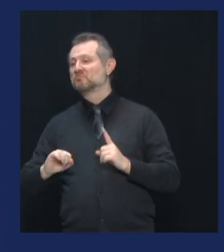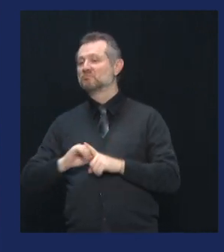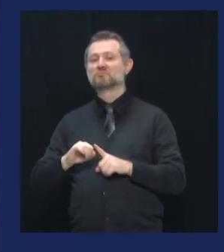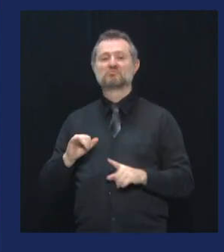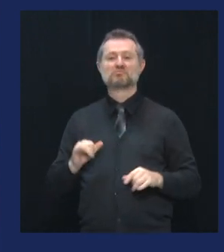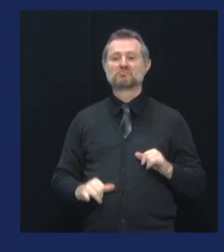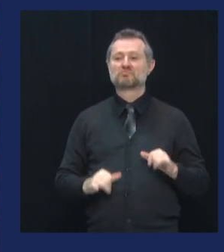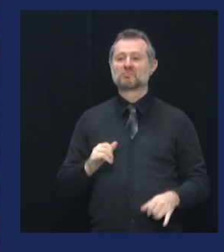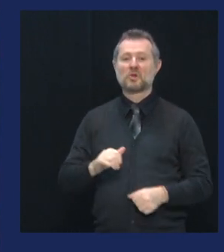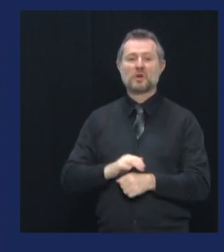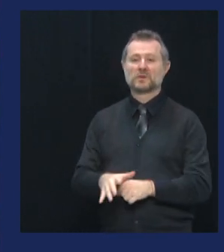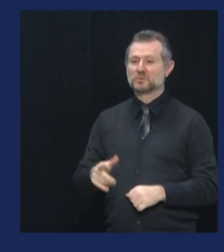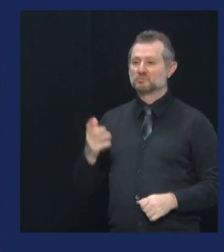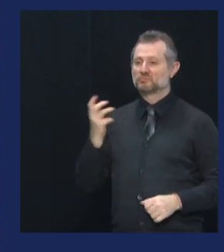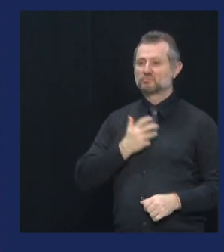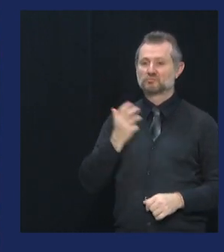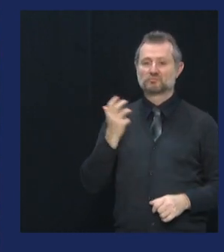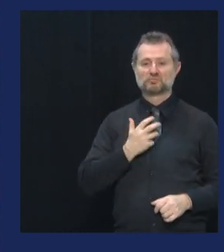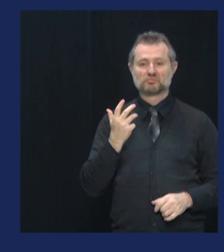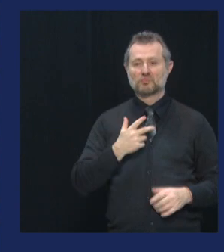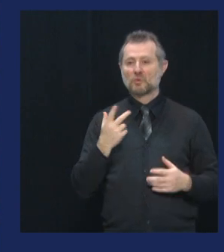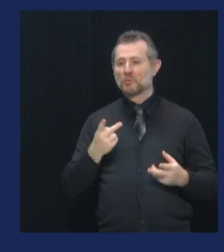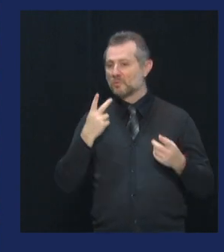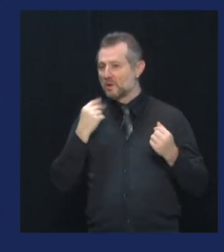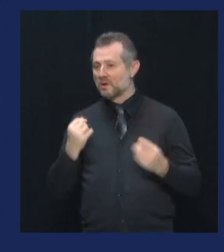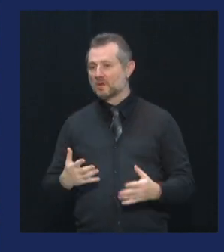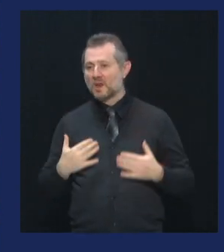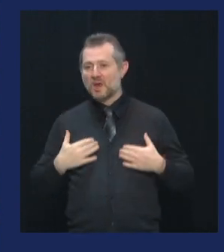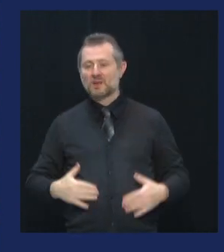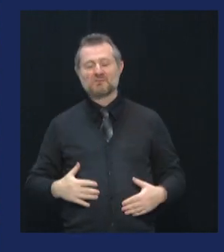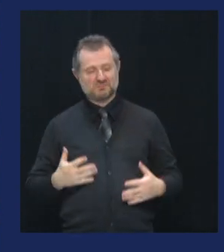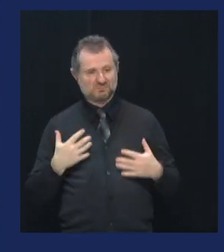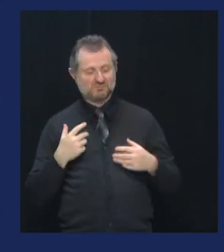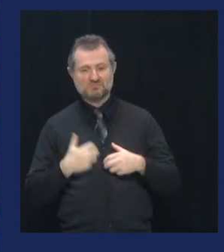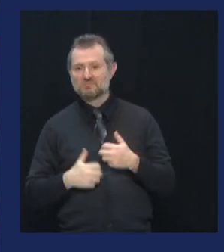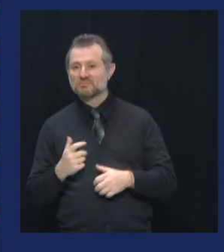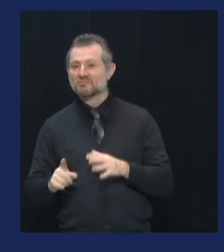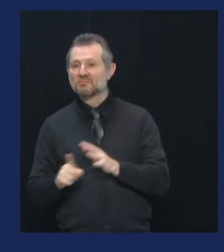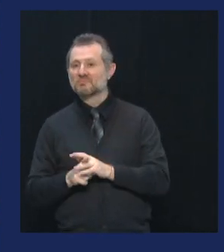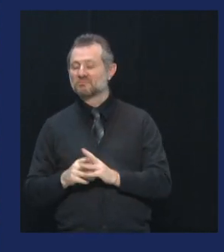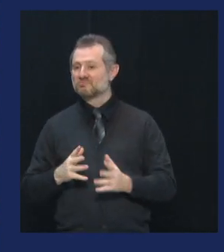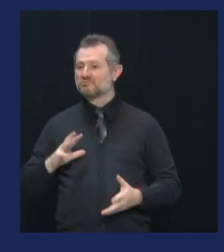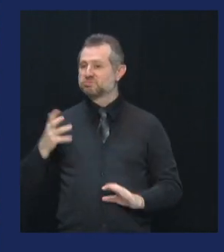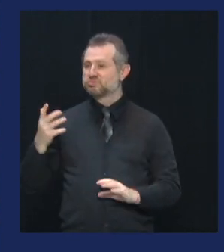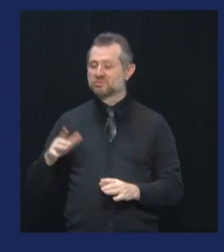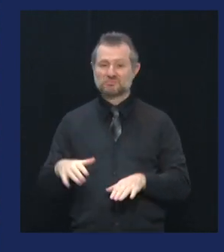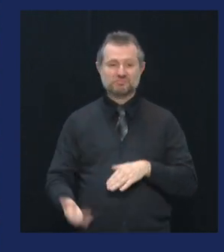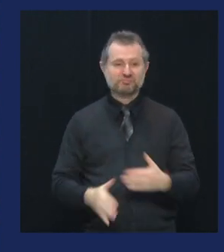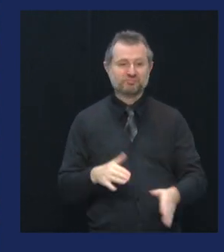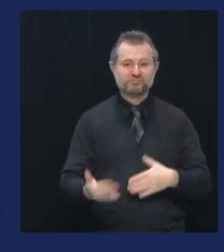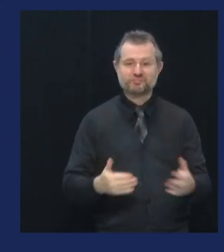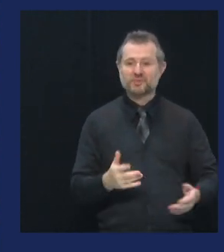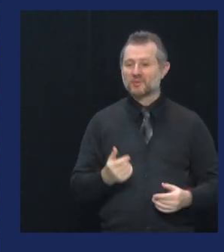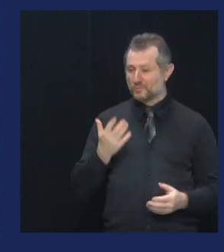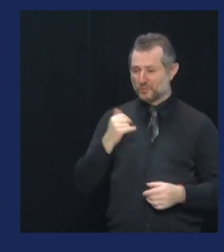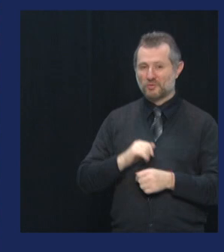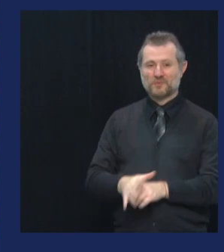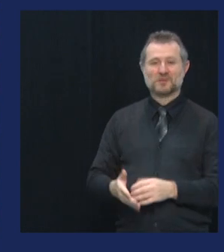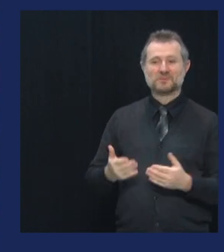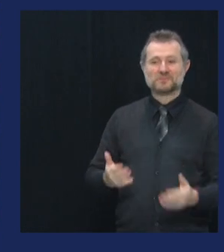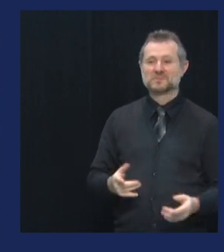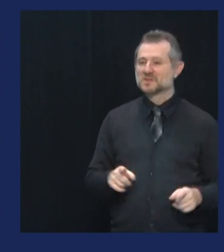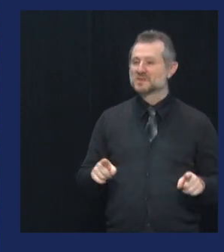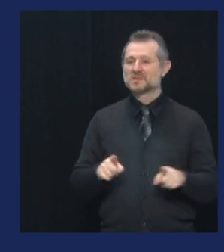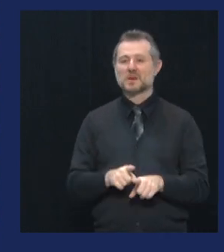health disparities also aggravated the deaths from COVID. The same has been true with